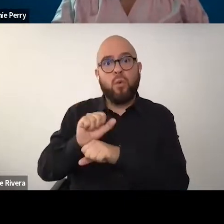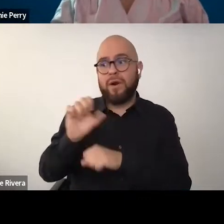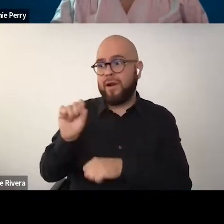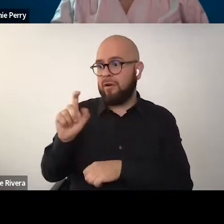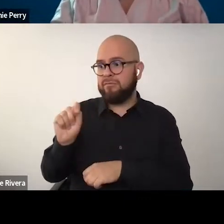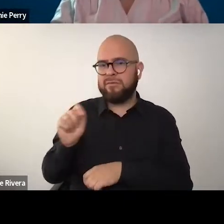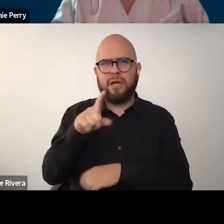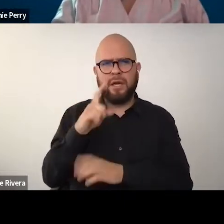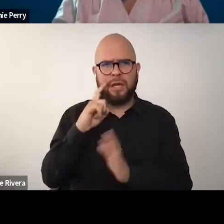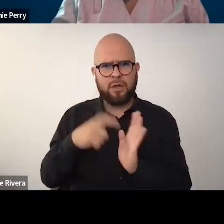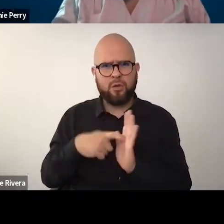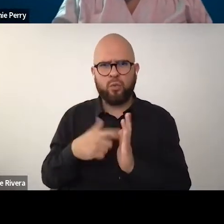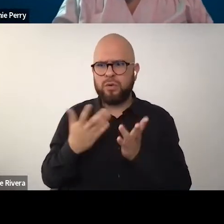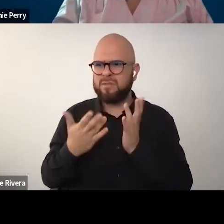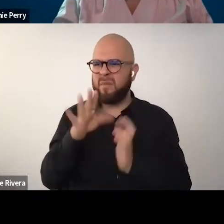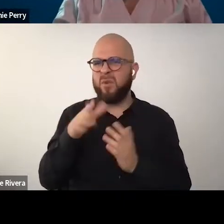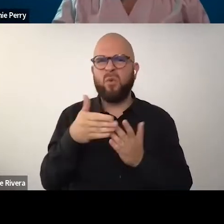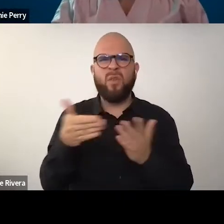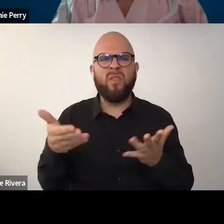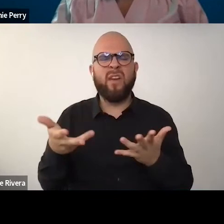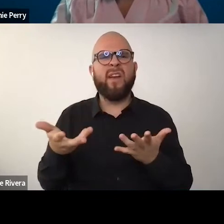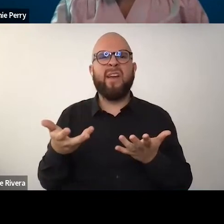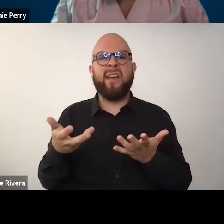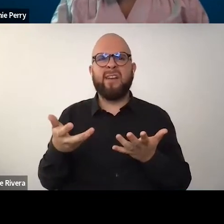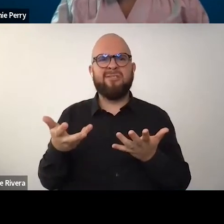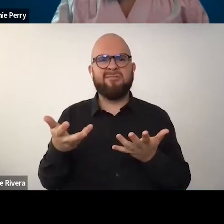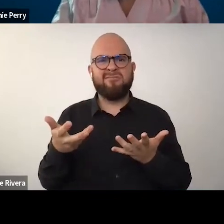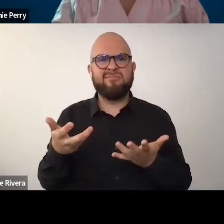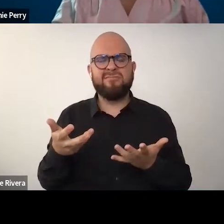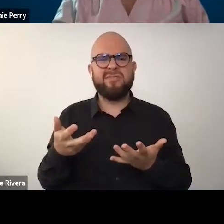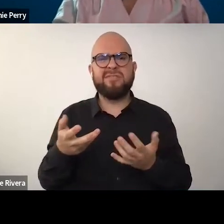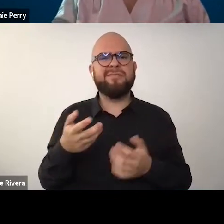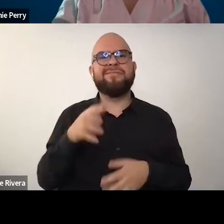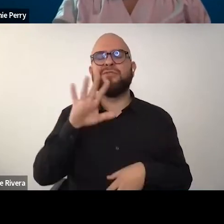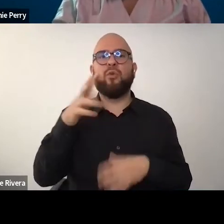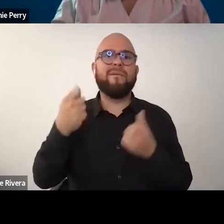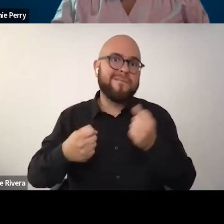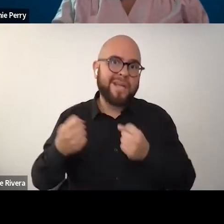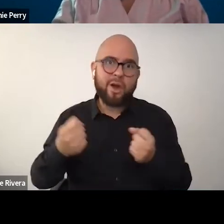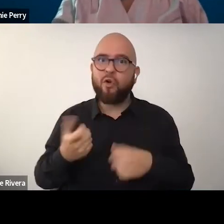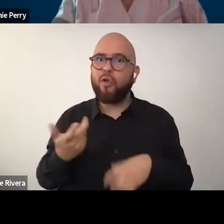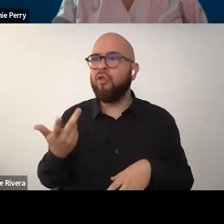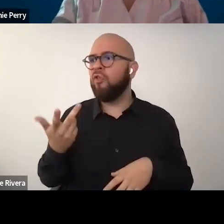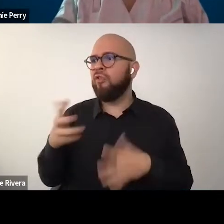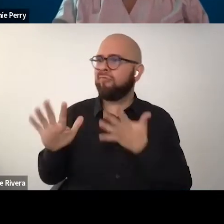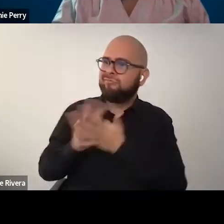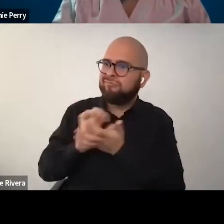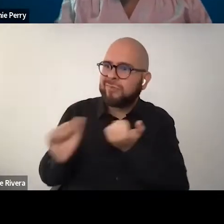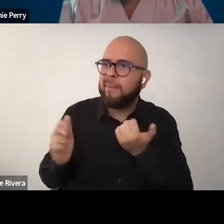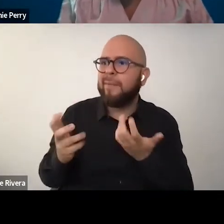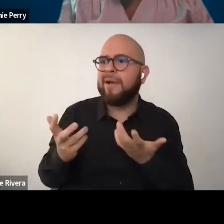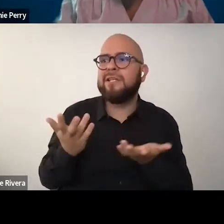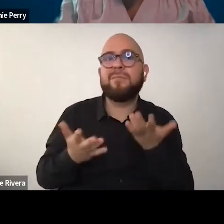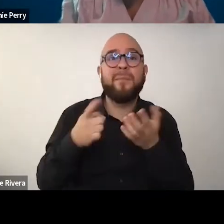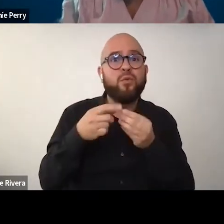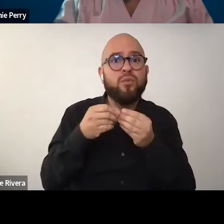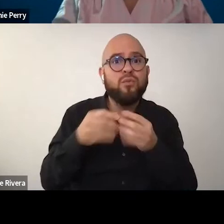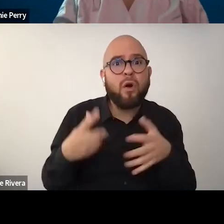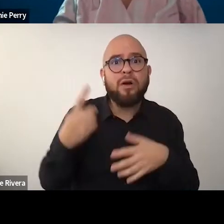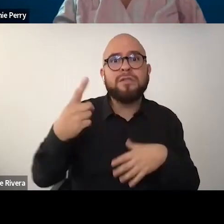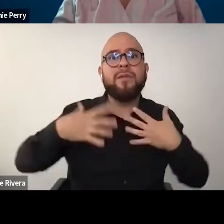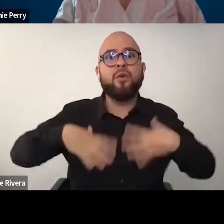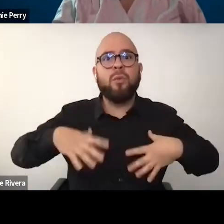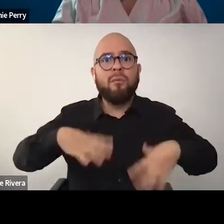noticed that perhaps your property, you were hired with your vehicle, it's been damaged, maybe you lost an article of